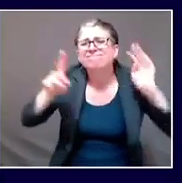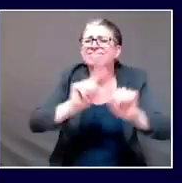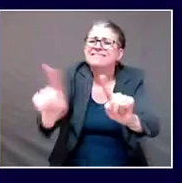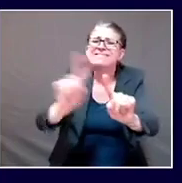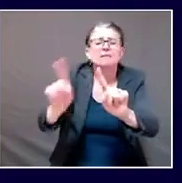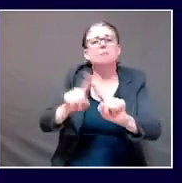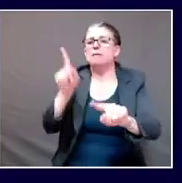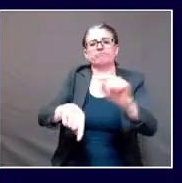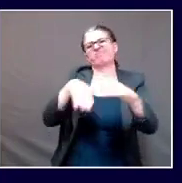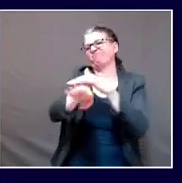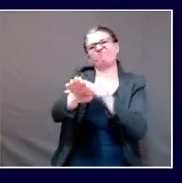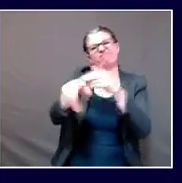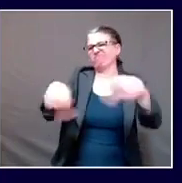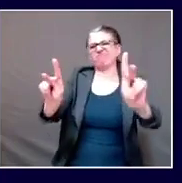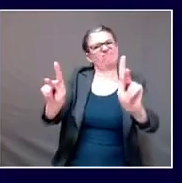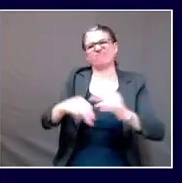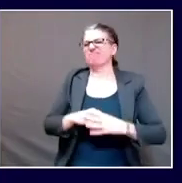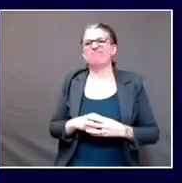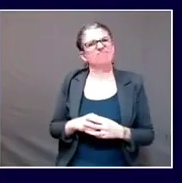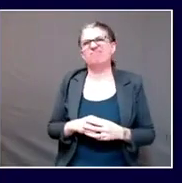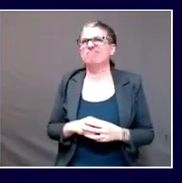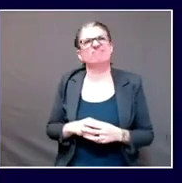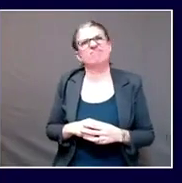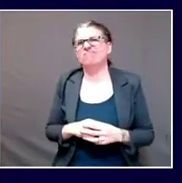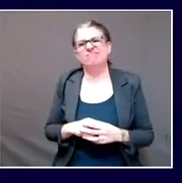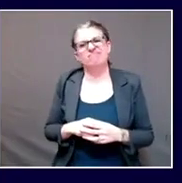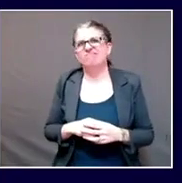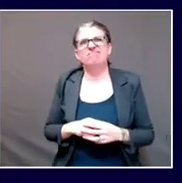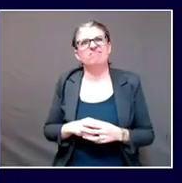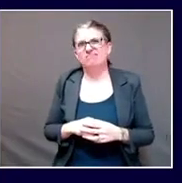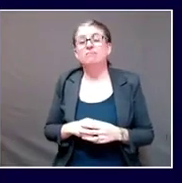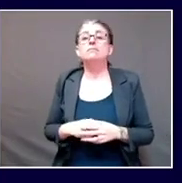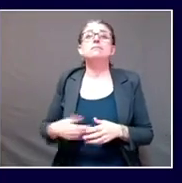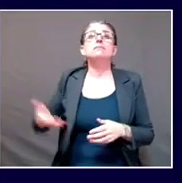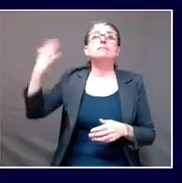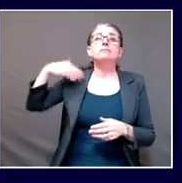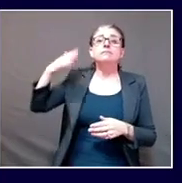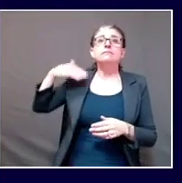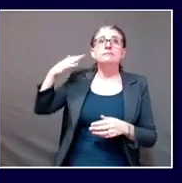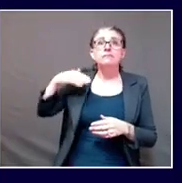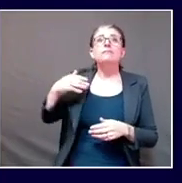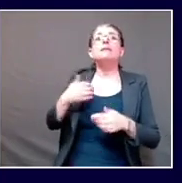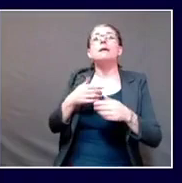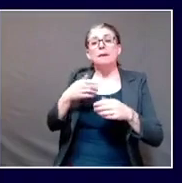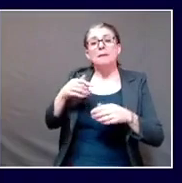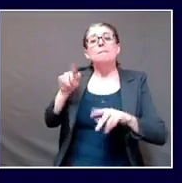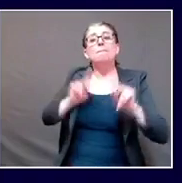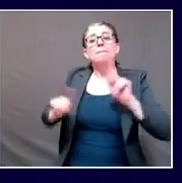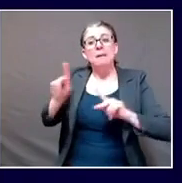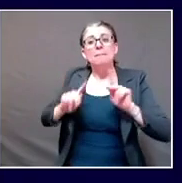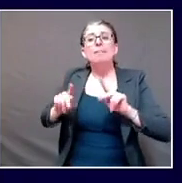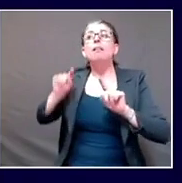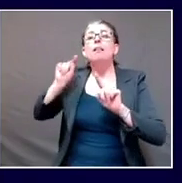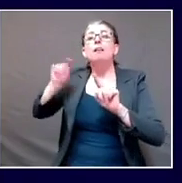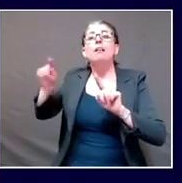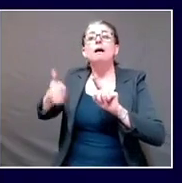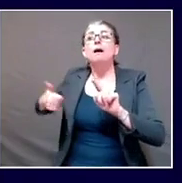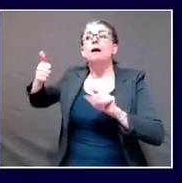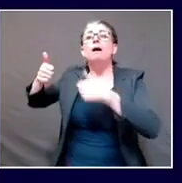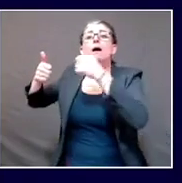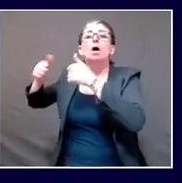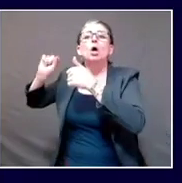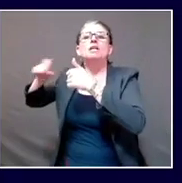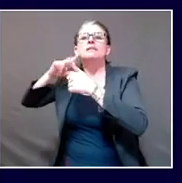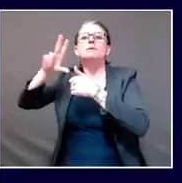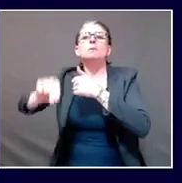entry and smaller entities as well must deny entry, deny service, deny a person the right